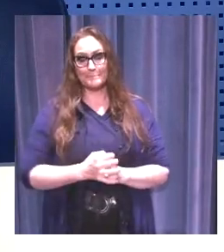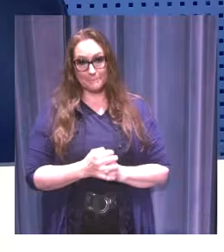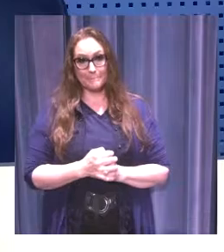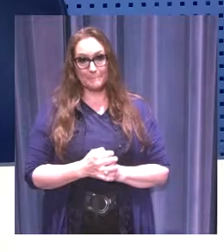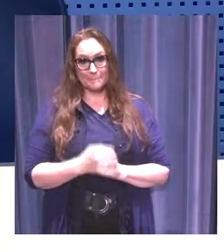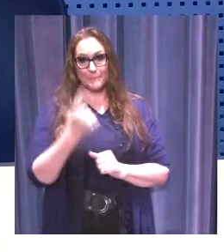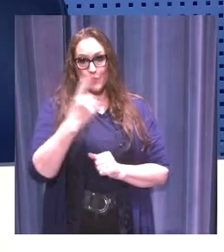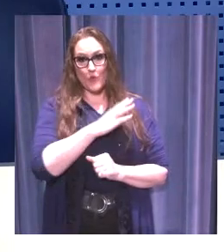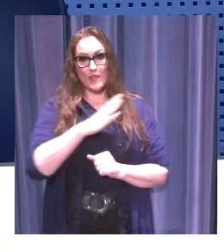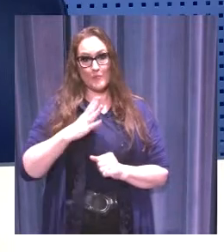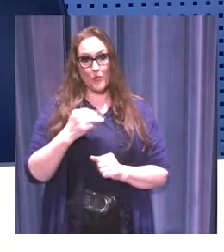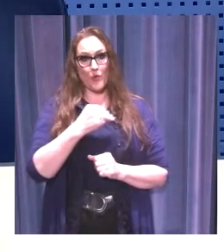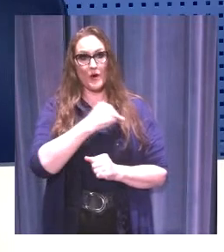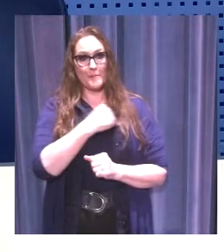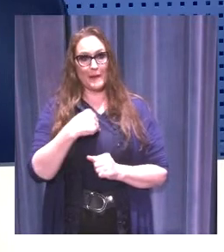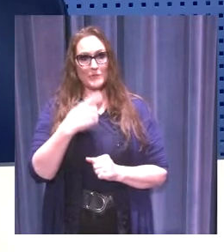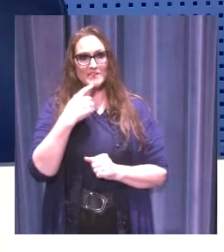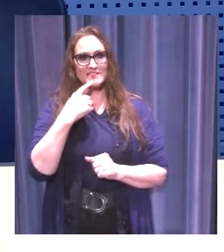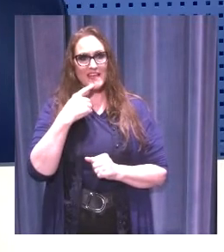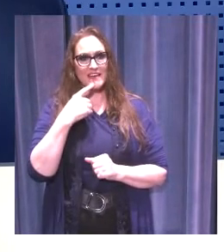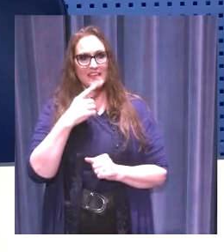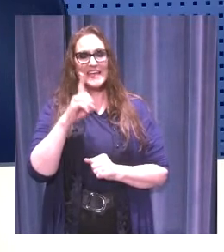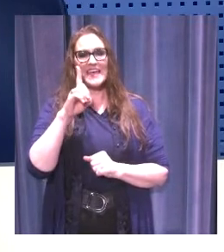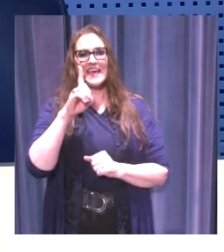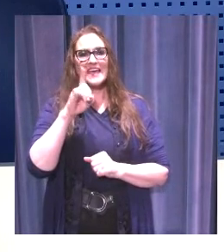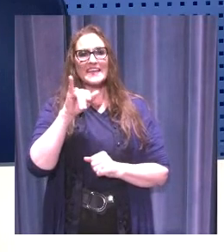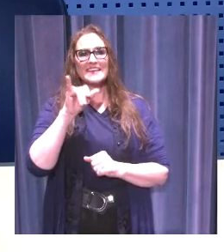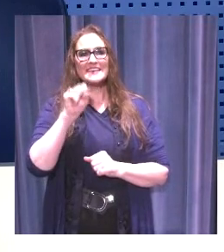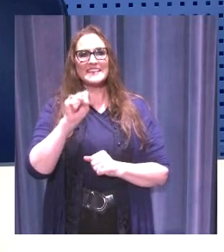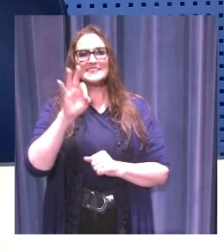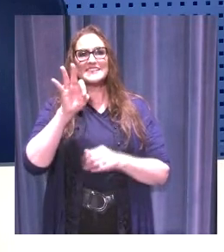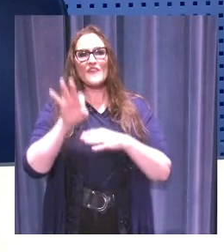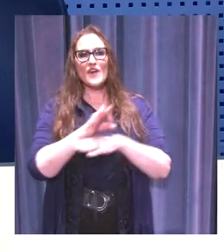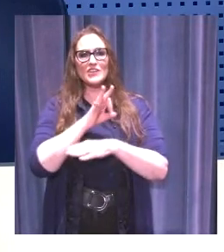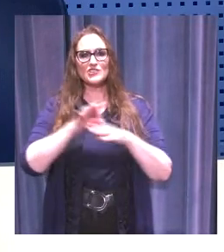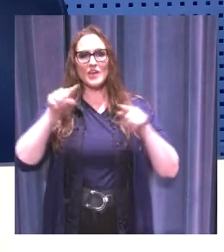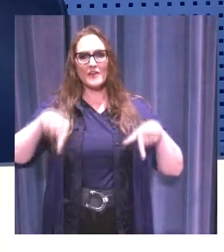One of the board members said, dysfunction of this board.